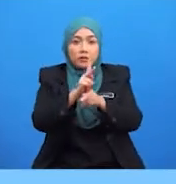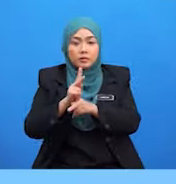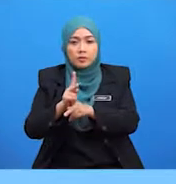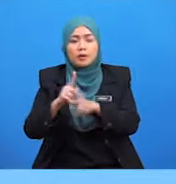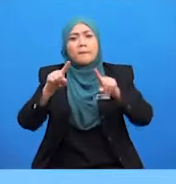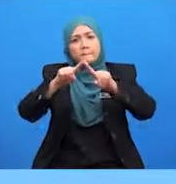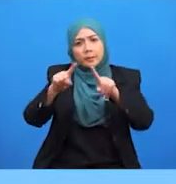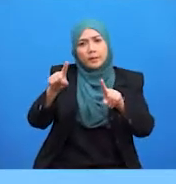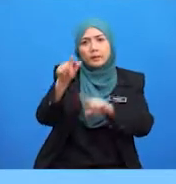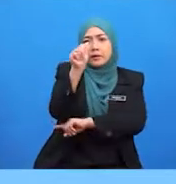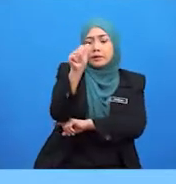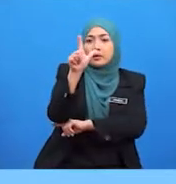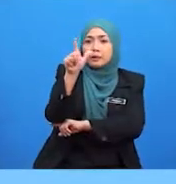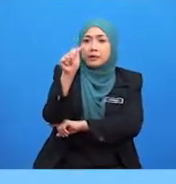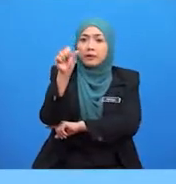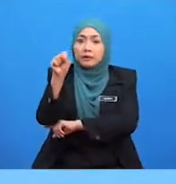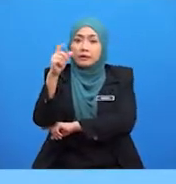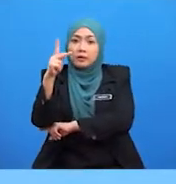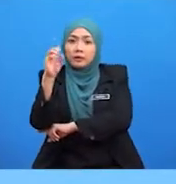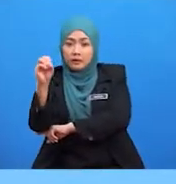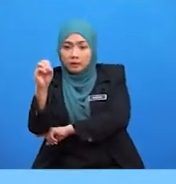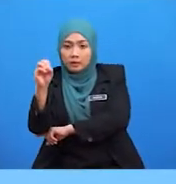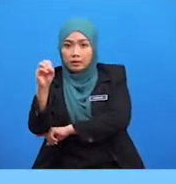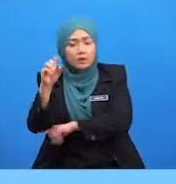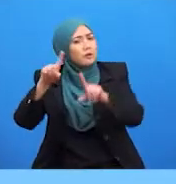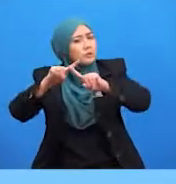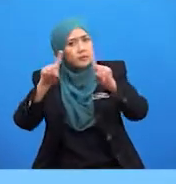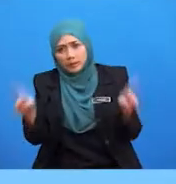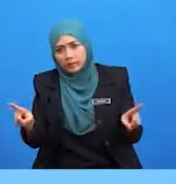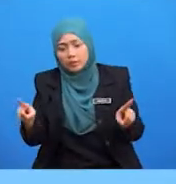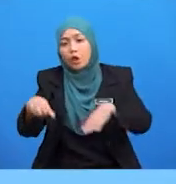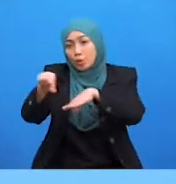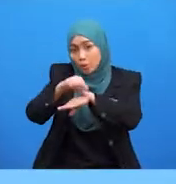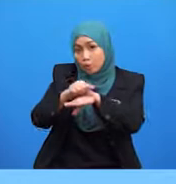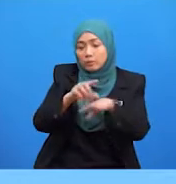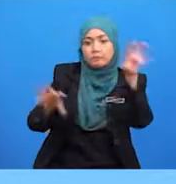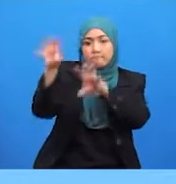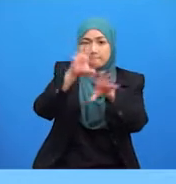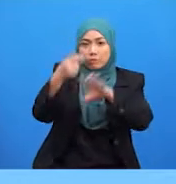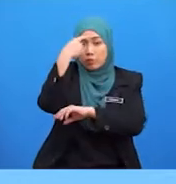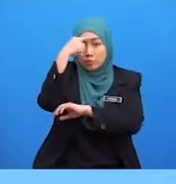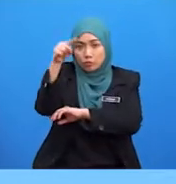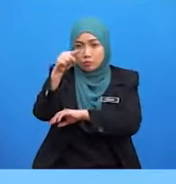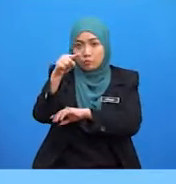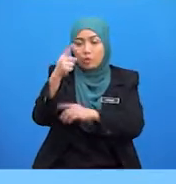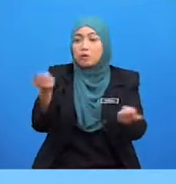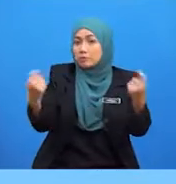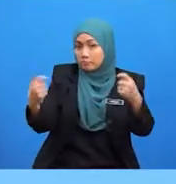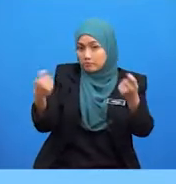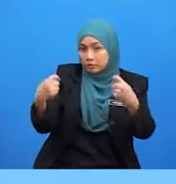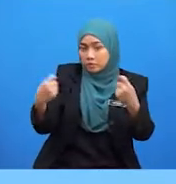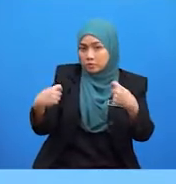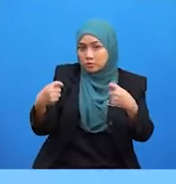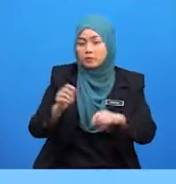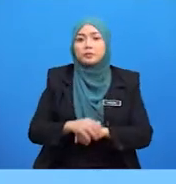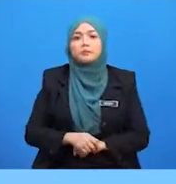different. There is a transportation known as dog's sled. Yes, you heard that right.